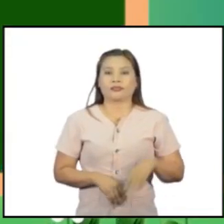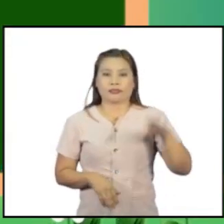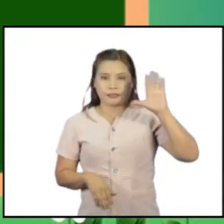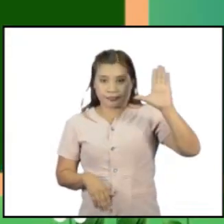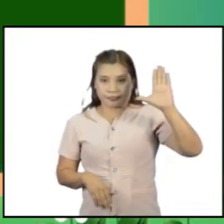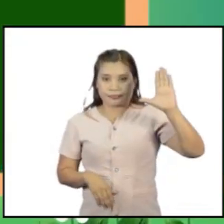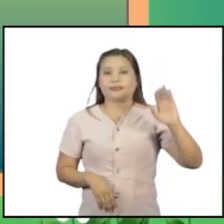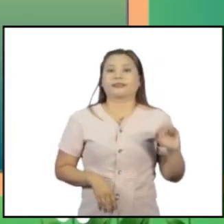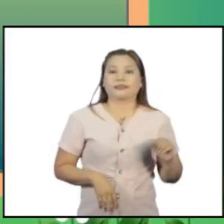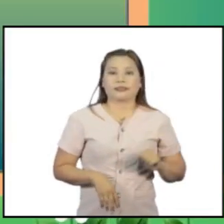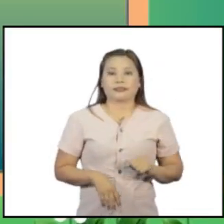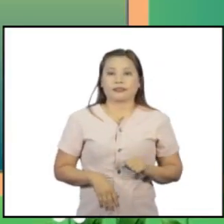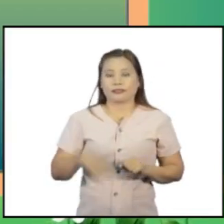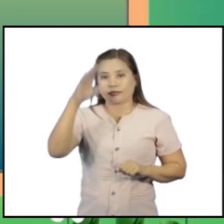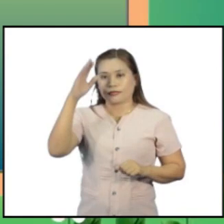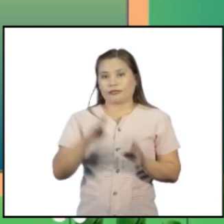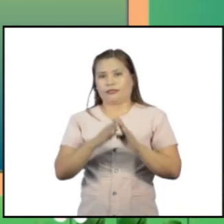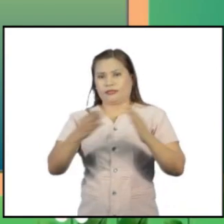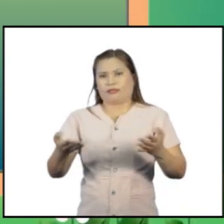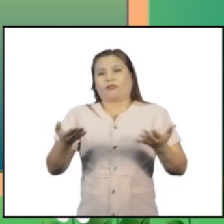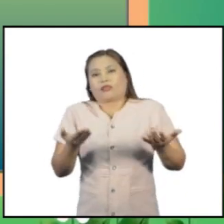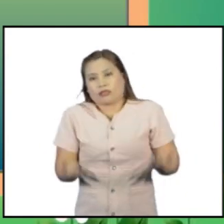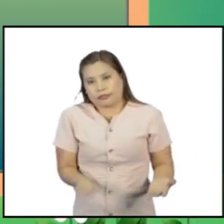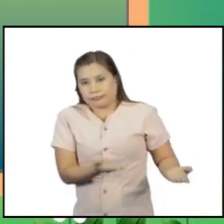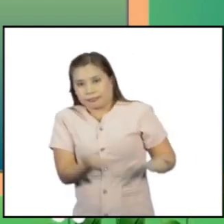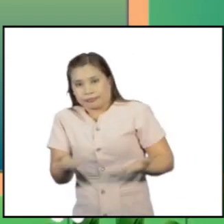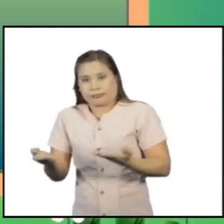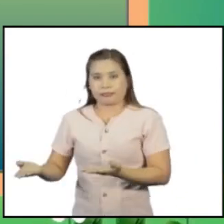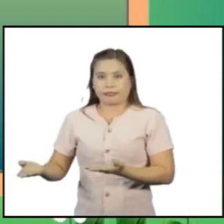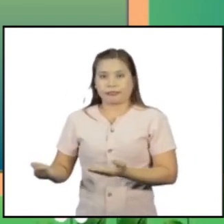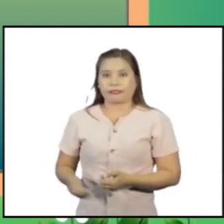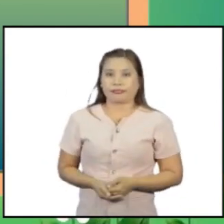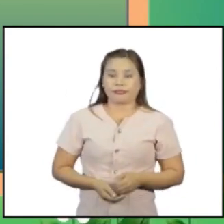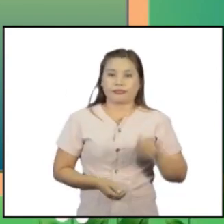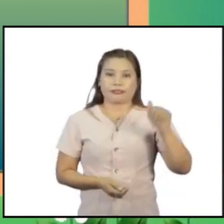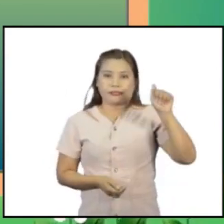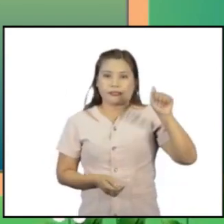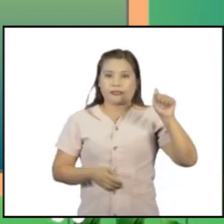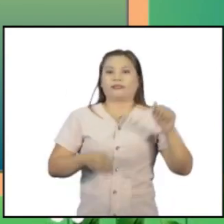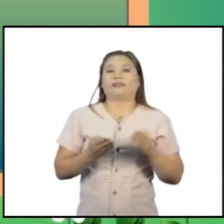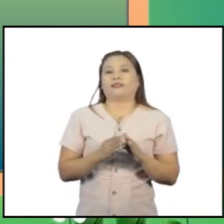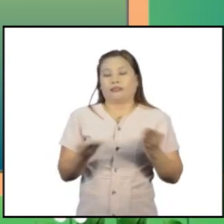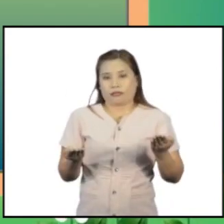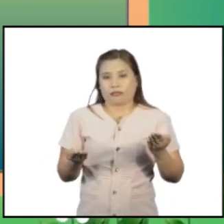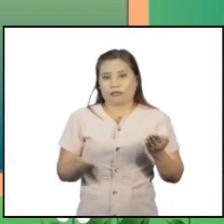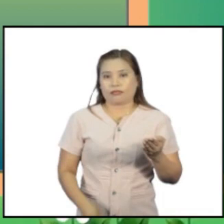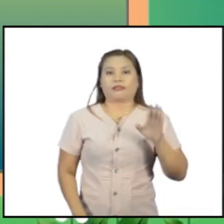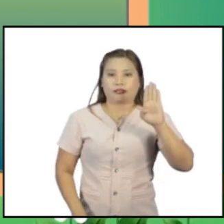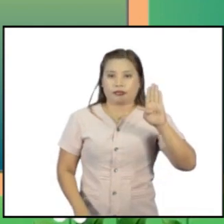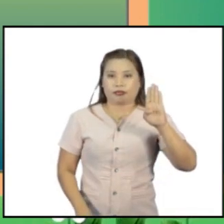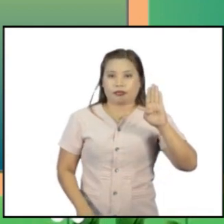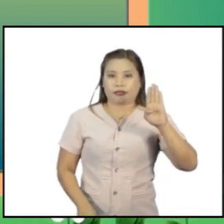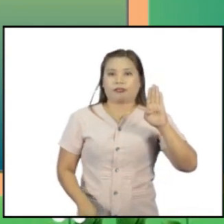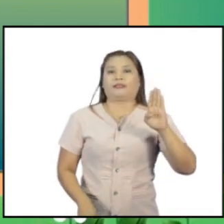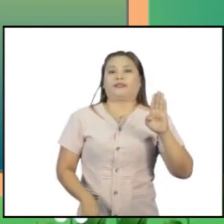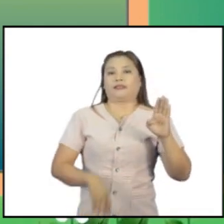Number 5. The books are too heavy to carry. A. Books. B.